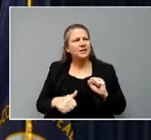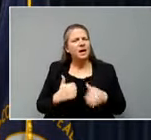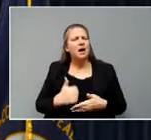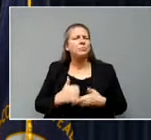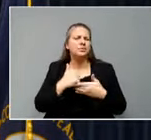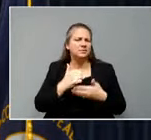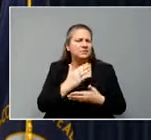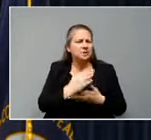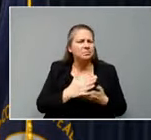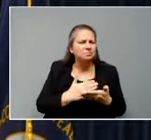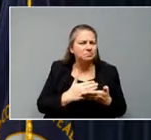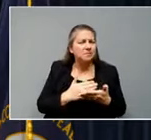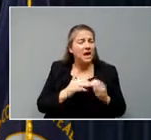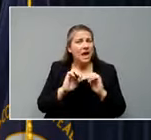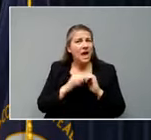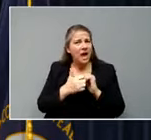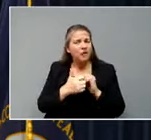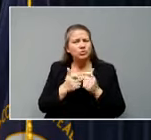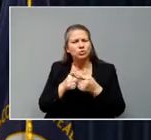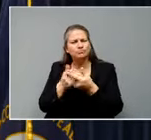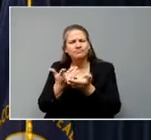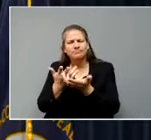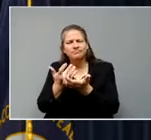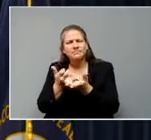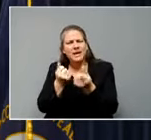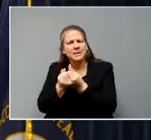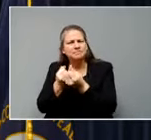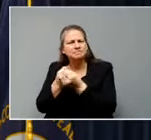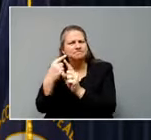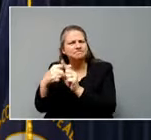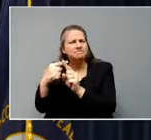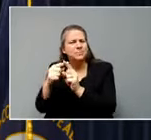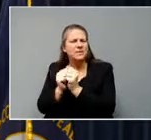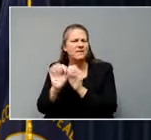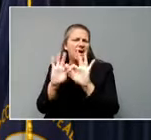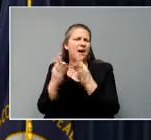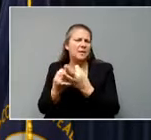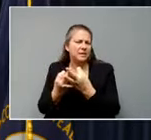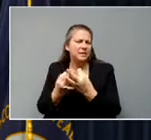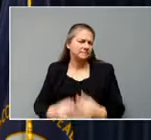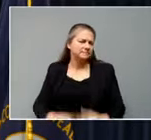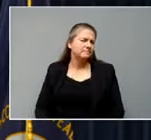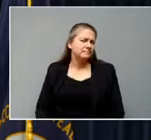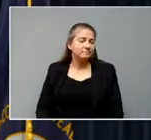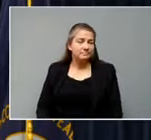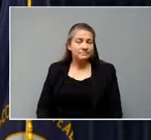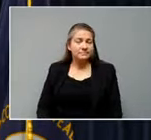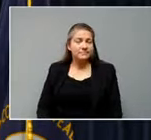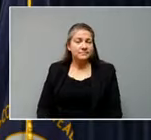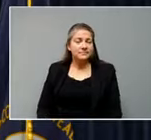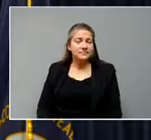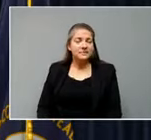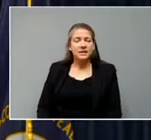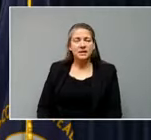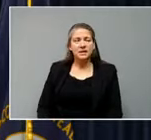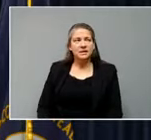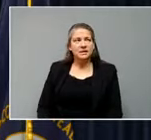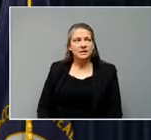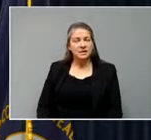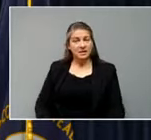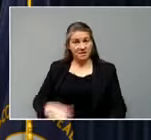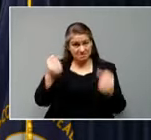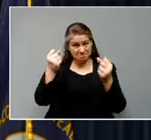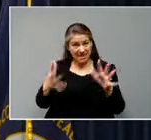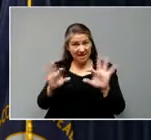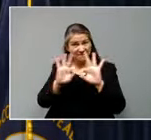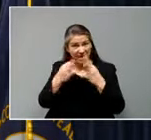that there are more of those positive moments with families. A lot of families are going to have an empty chair